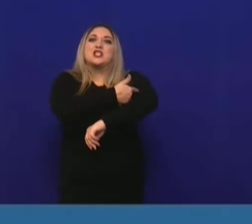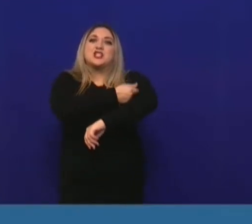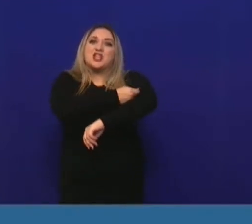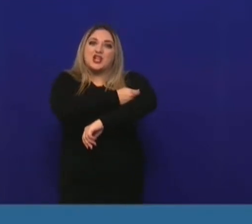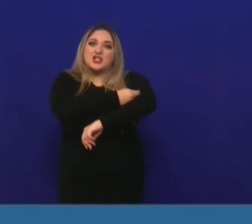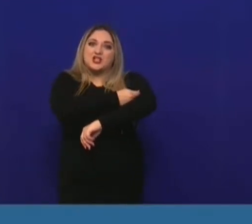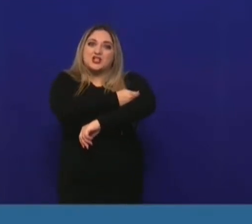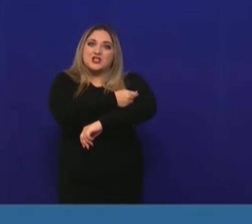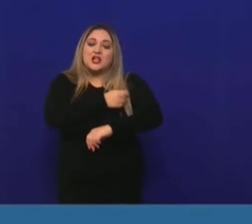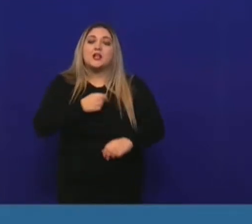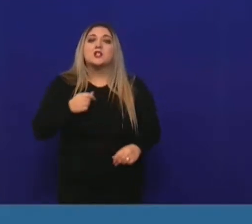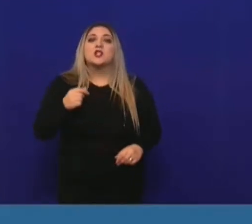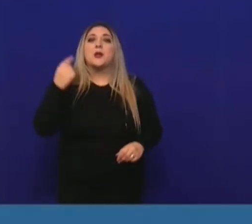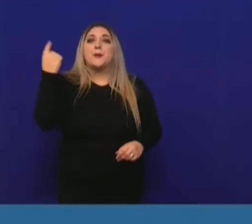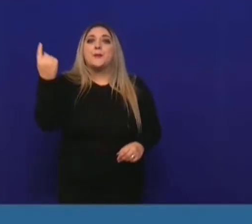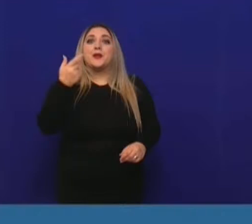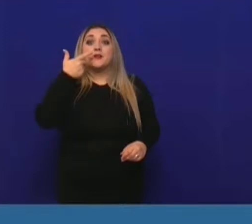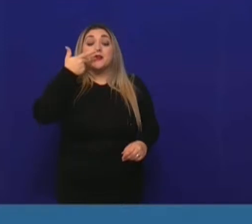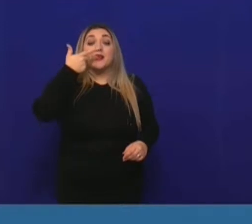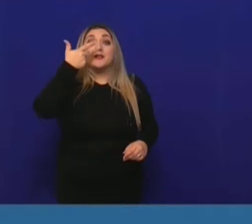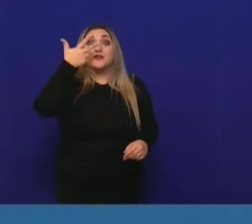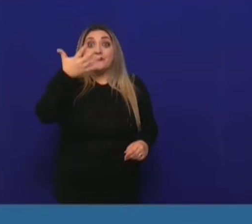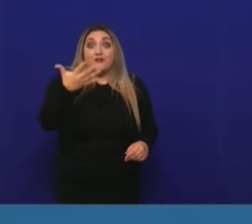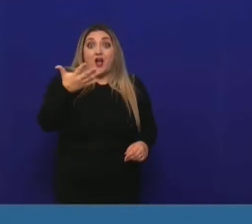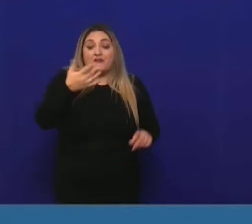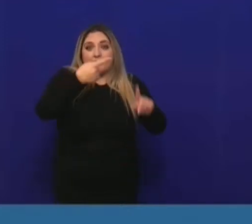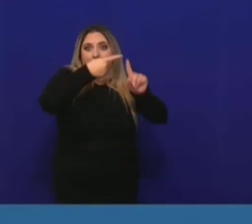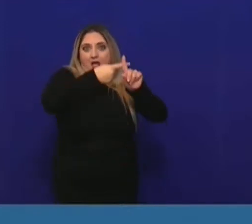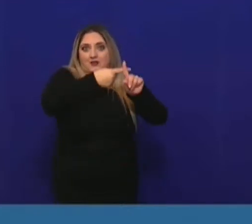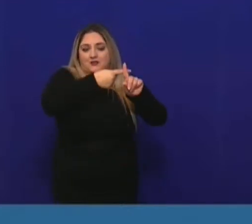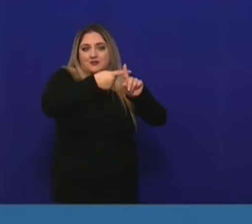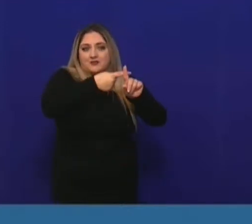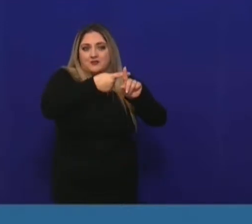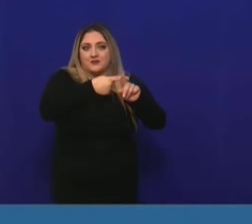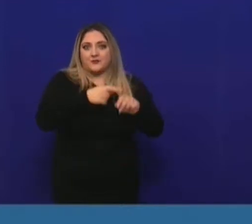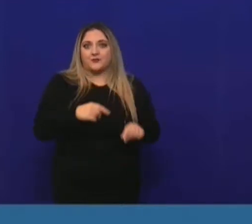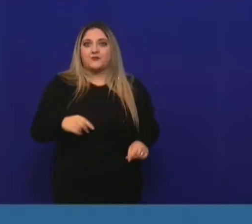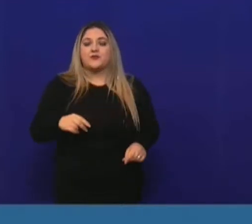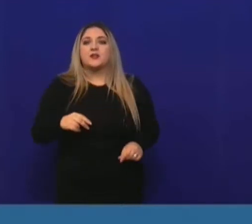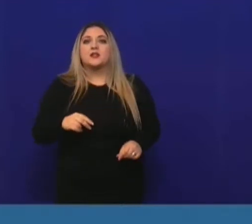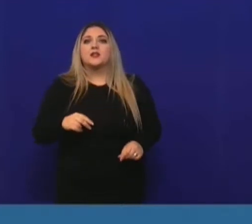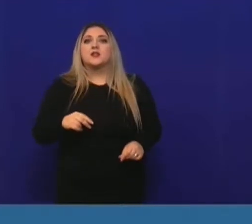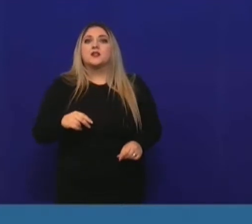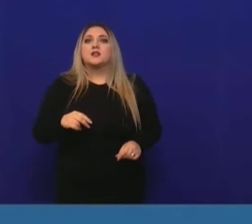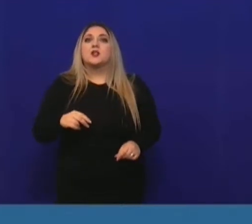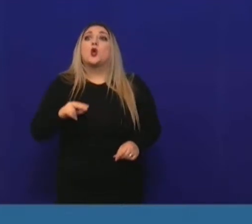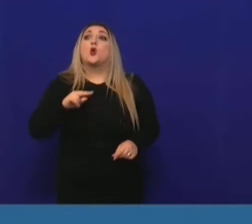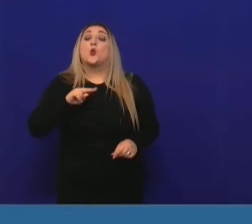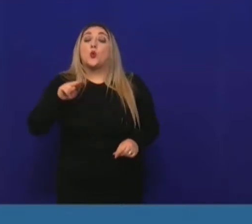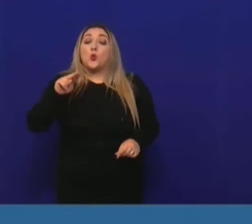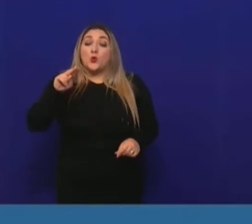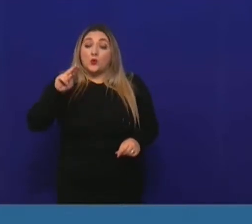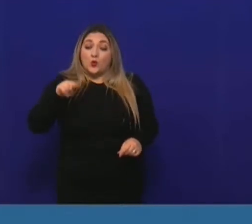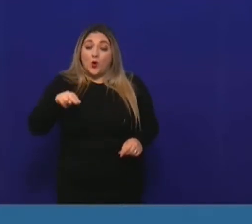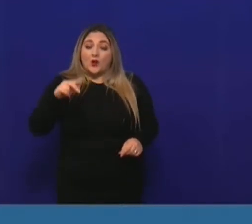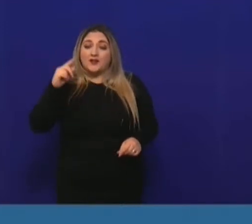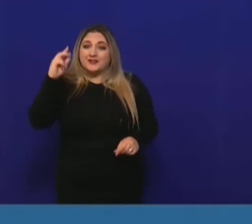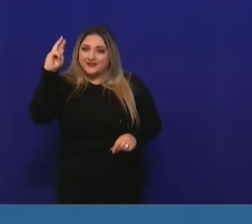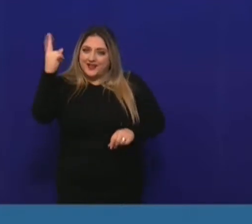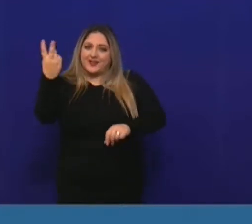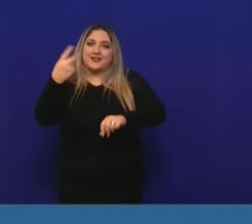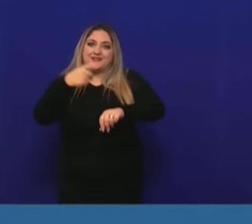għandhom 85 sena u kif għadt inti waqt il-konferenzi tal-aħbarijiet kien hemm minbeda anke it-tieni